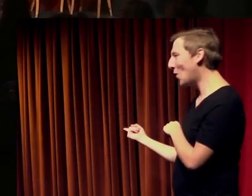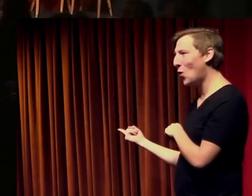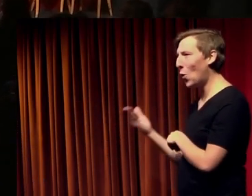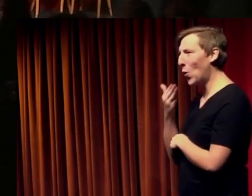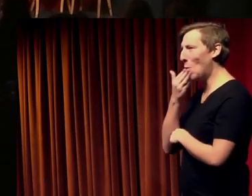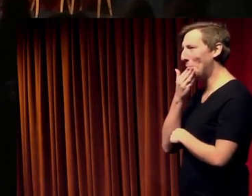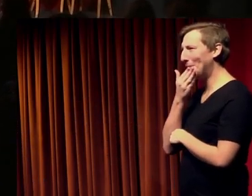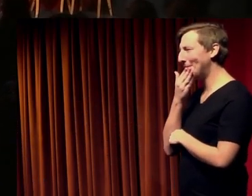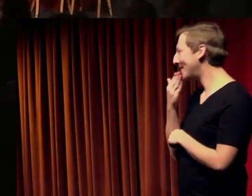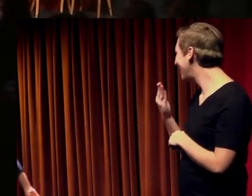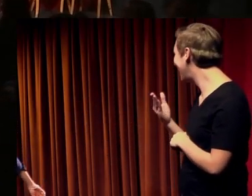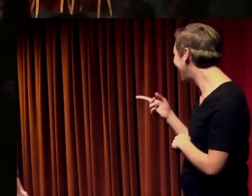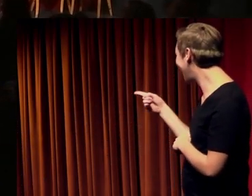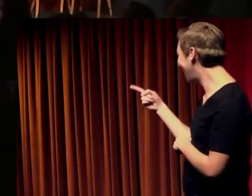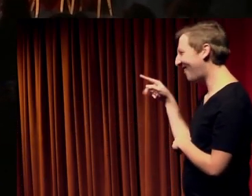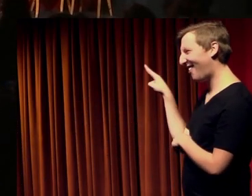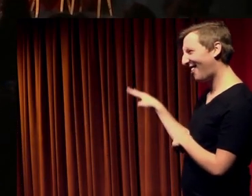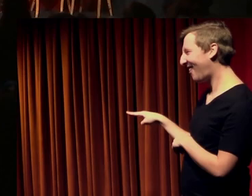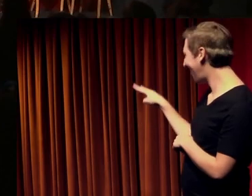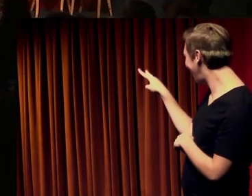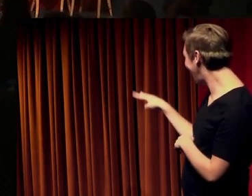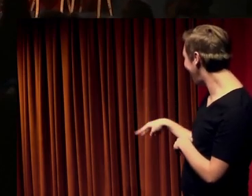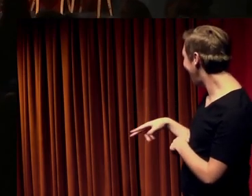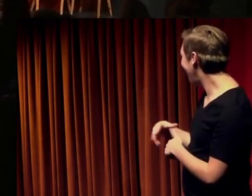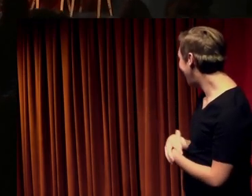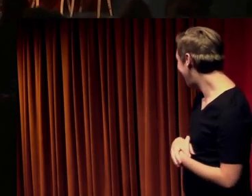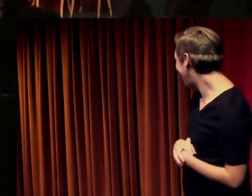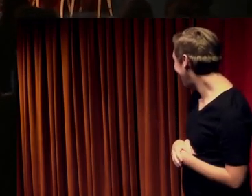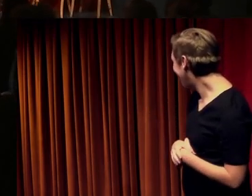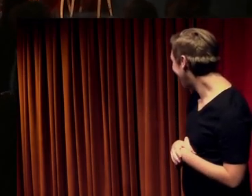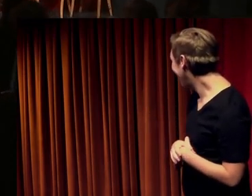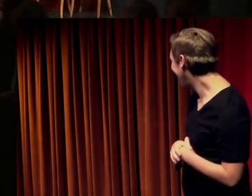Oops. Your dingy sweater.